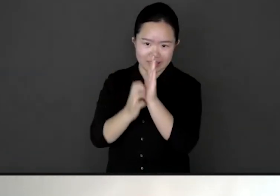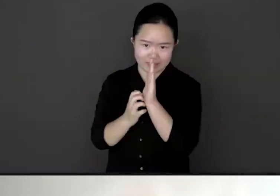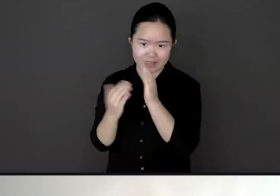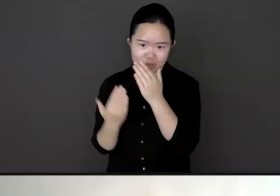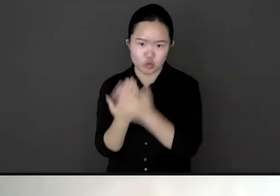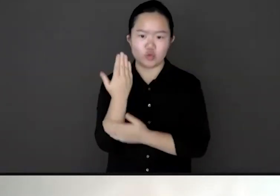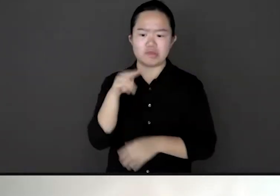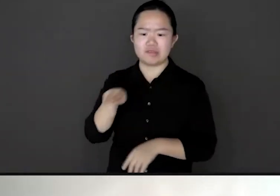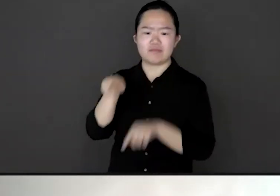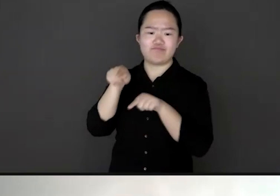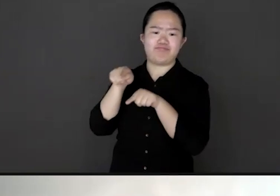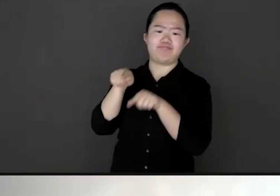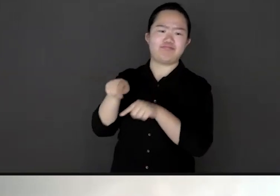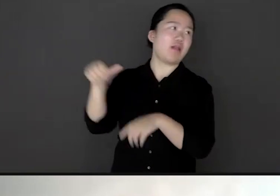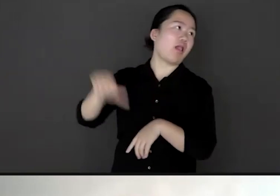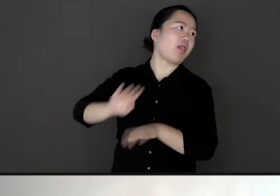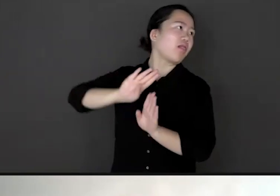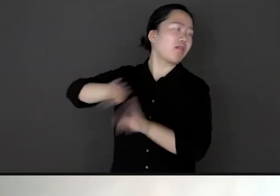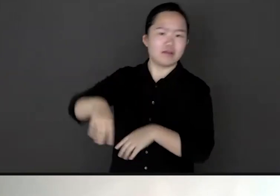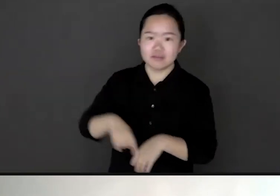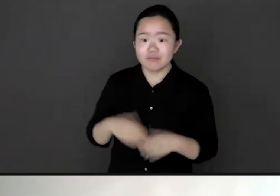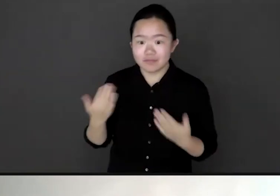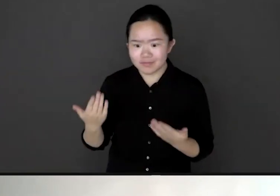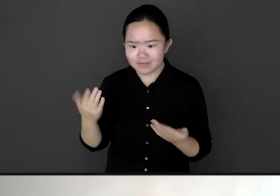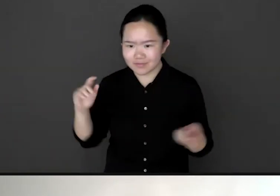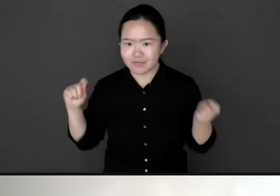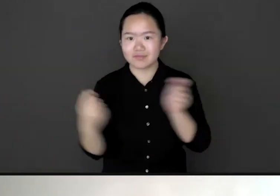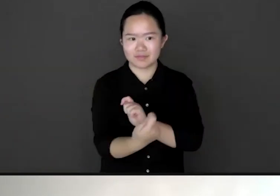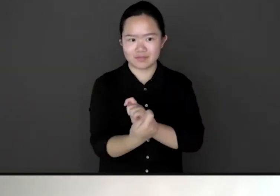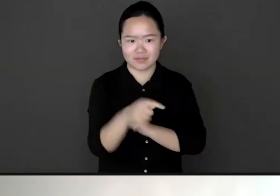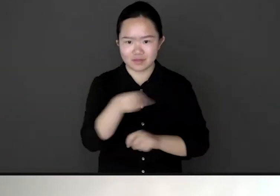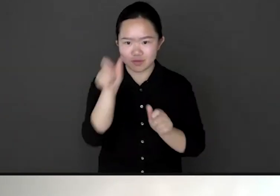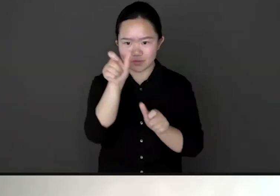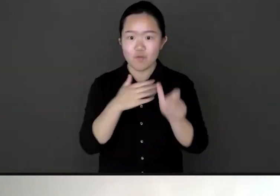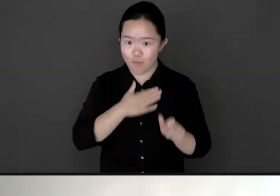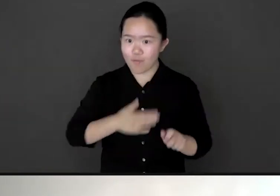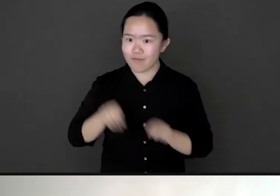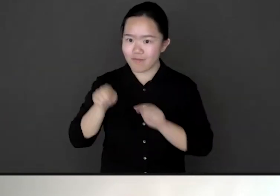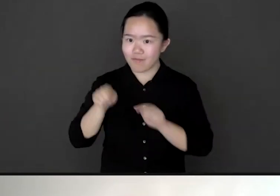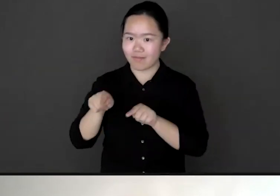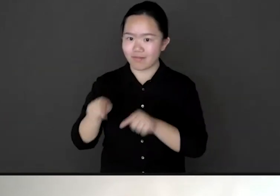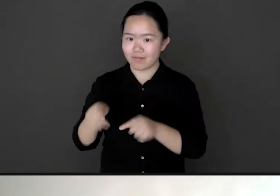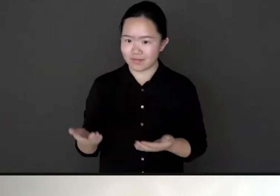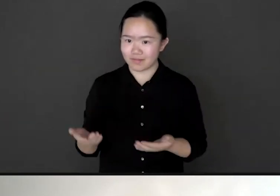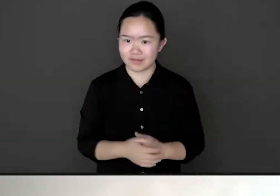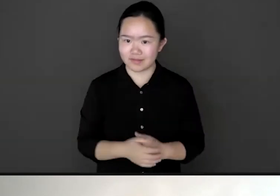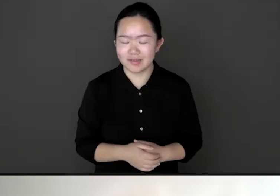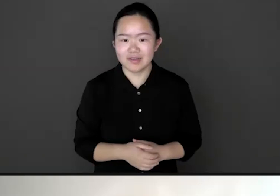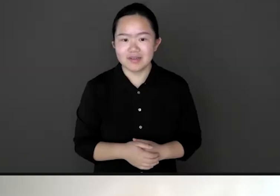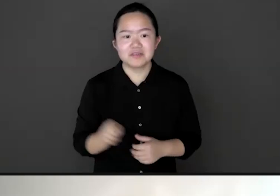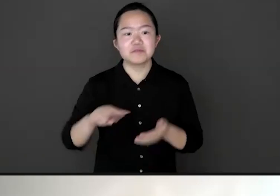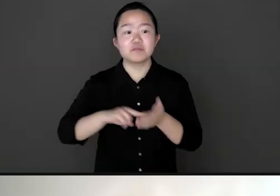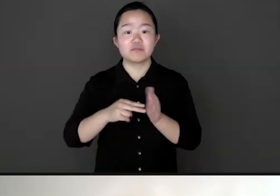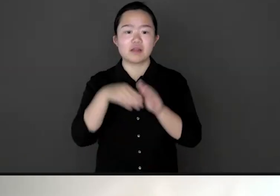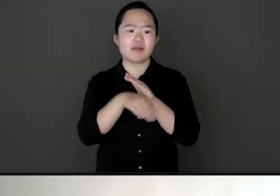products. But we have to create demand for these things. As much as we make these investments in accessibility, what Shilpi